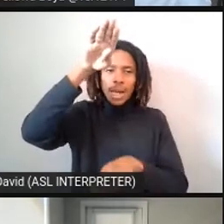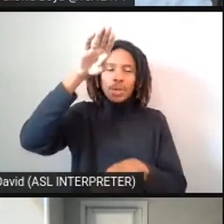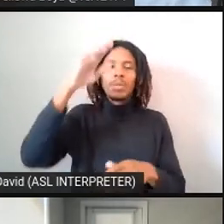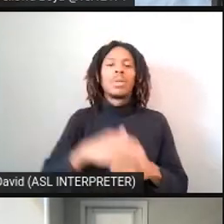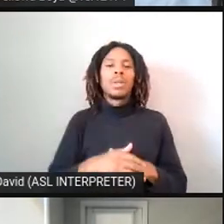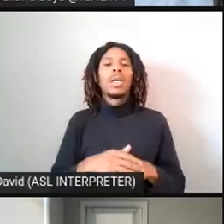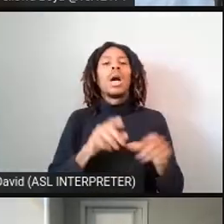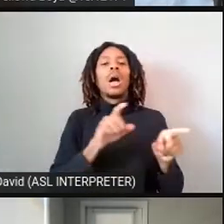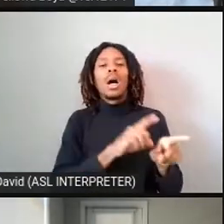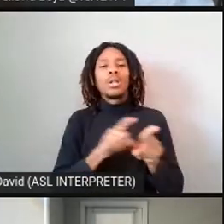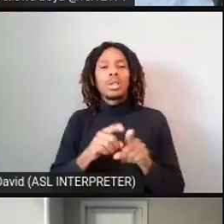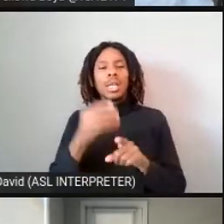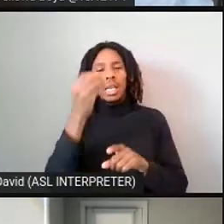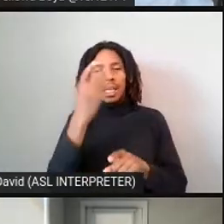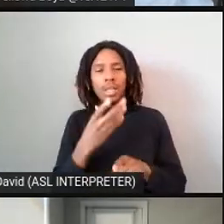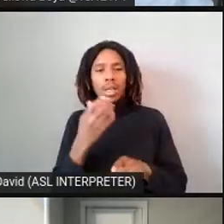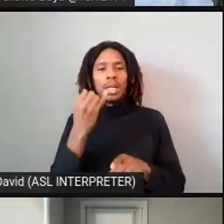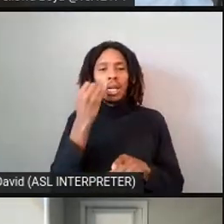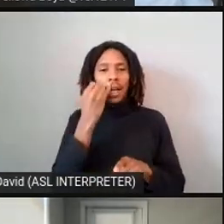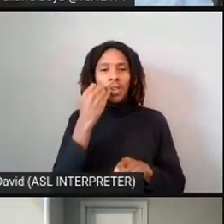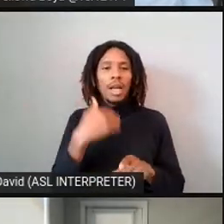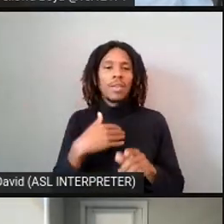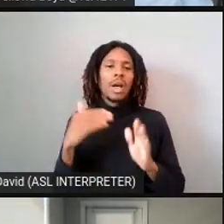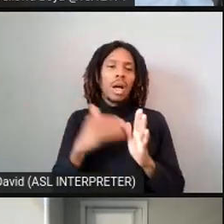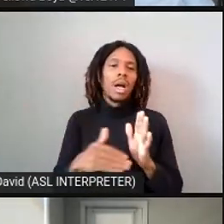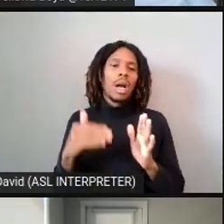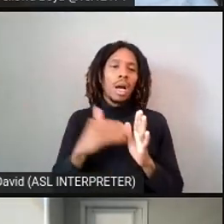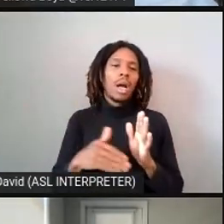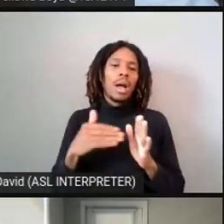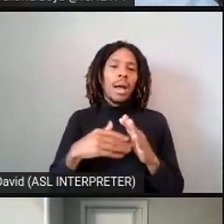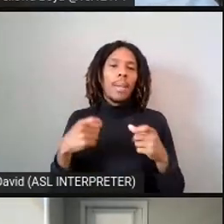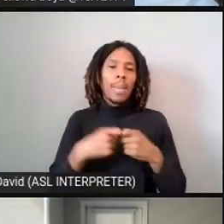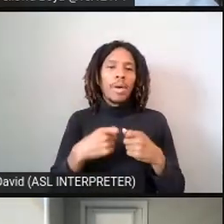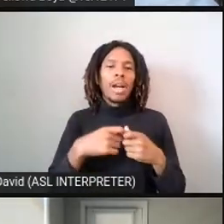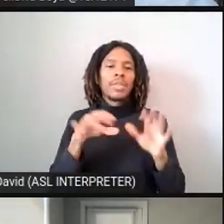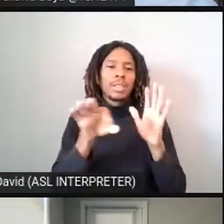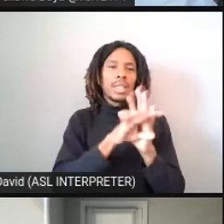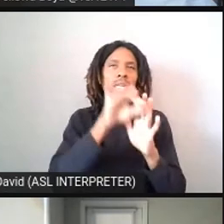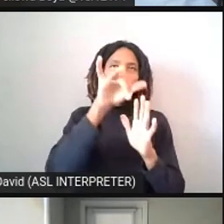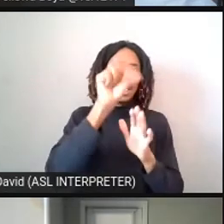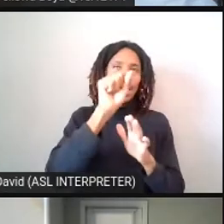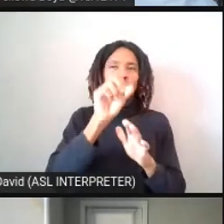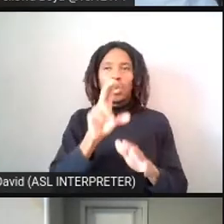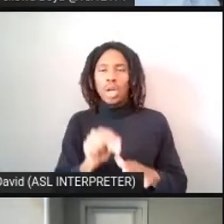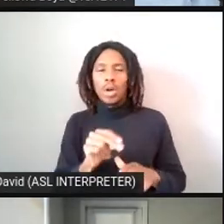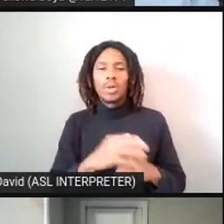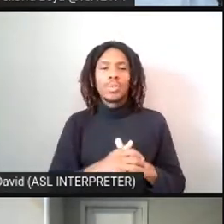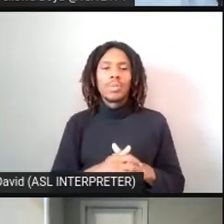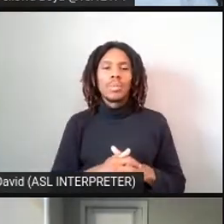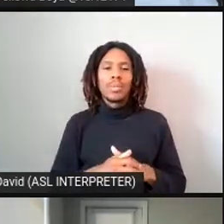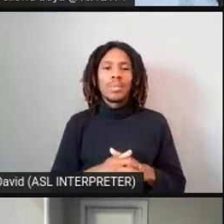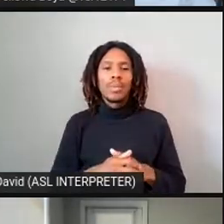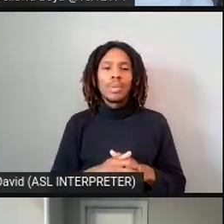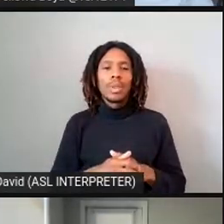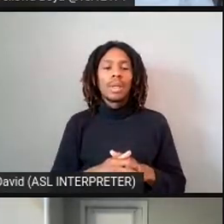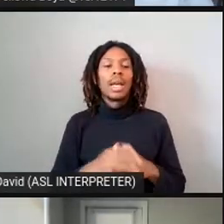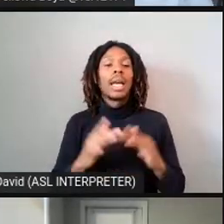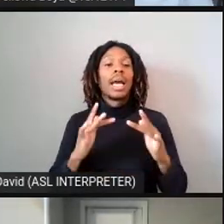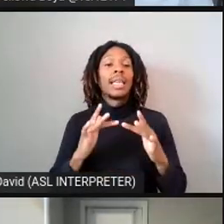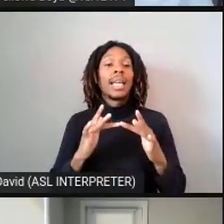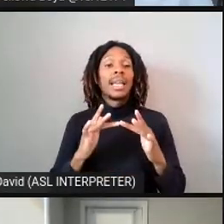have to let us know whether you have redundant power or not. You have to select yes or no. And in terms of the network